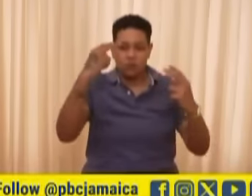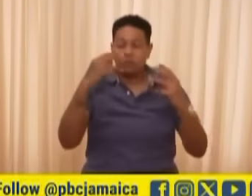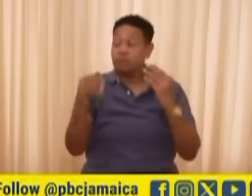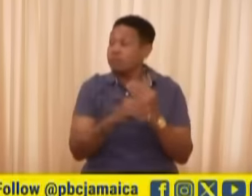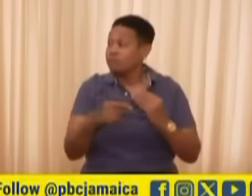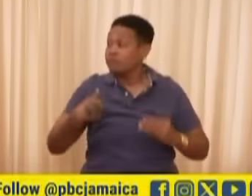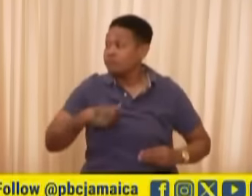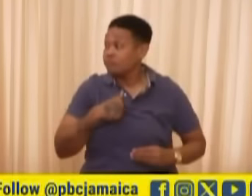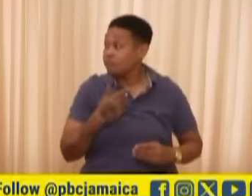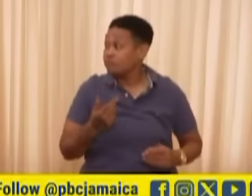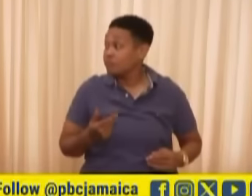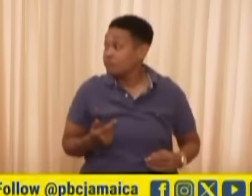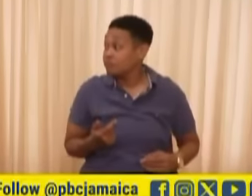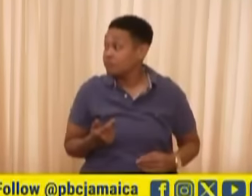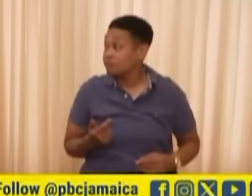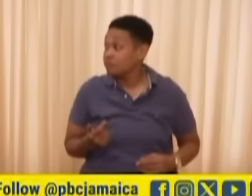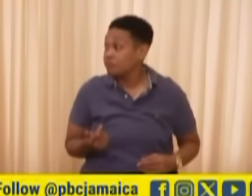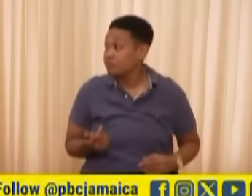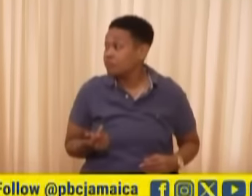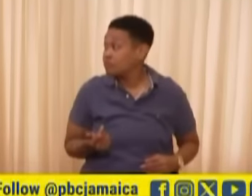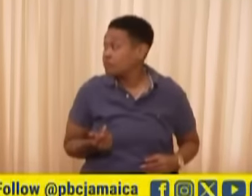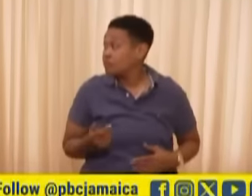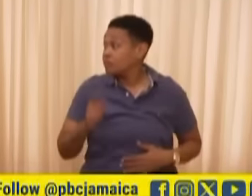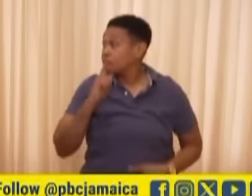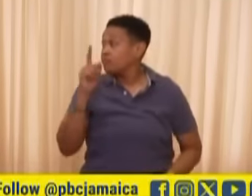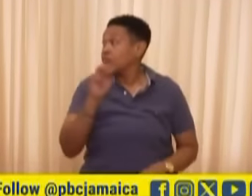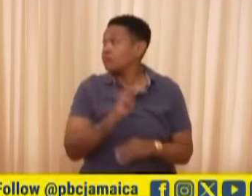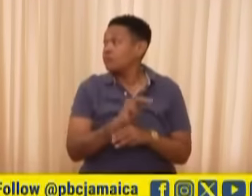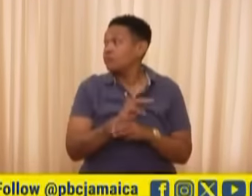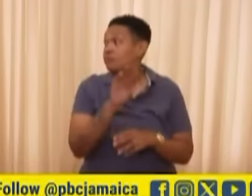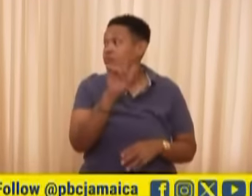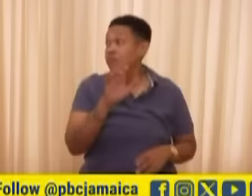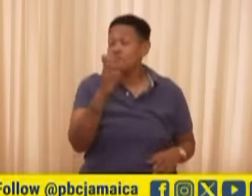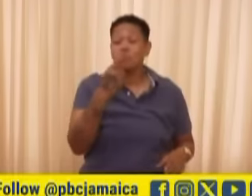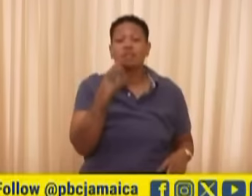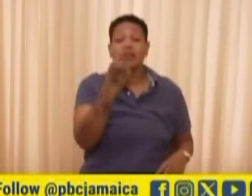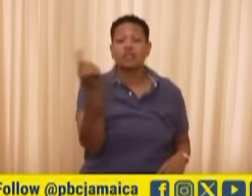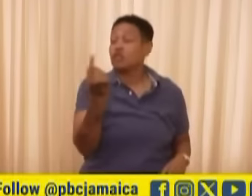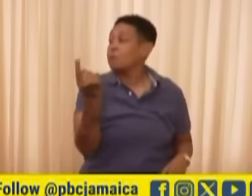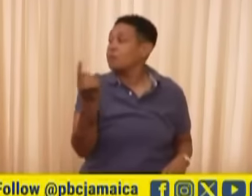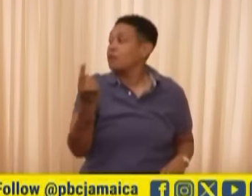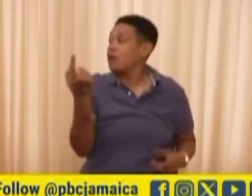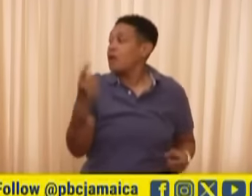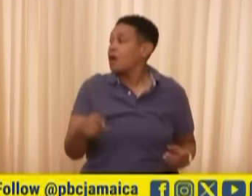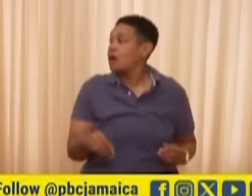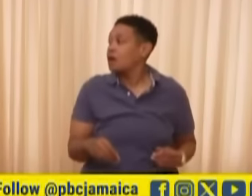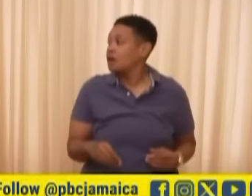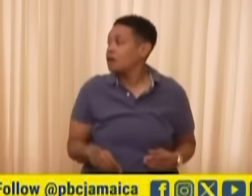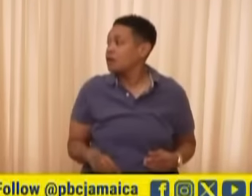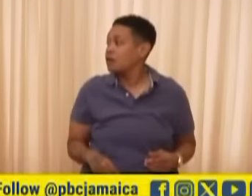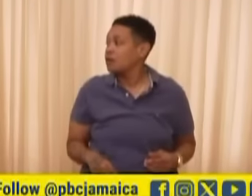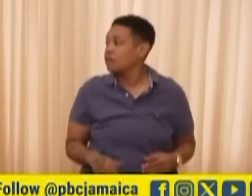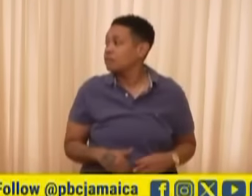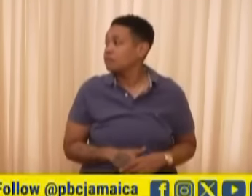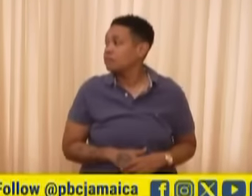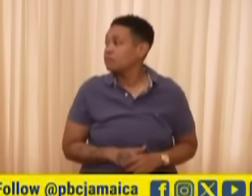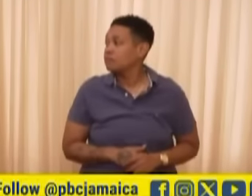And I think Minister Mackenzie just wanted to say something.